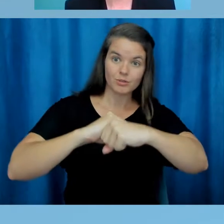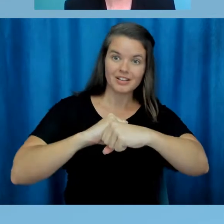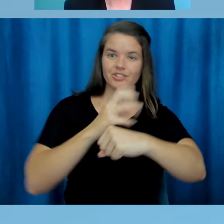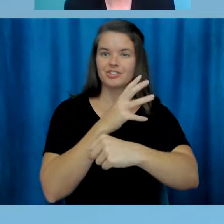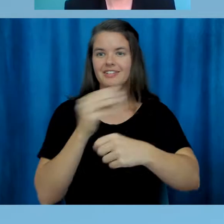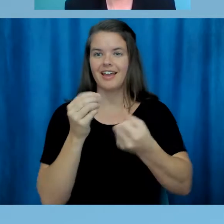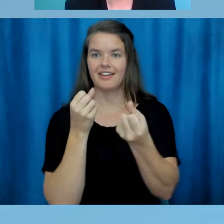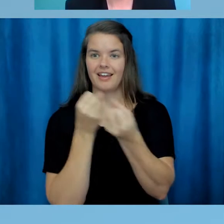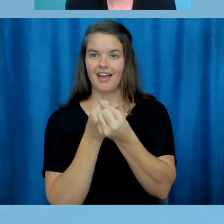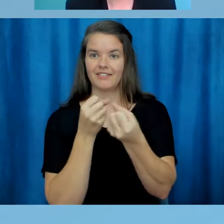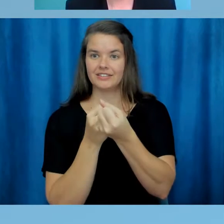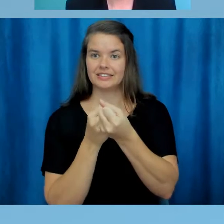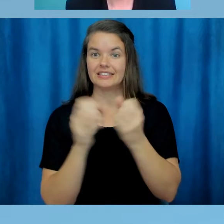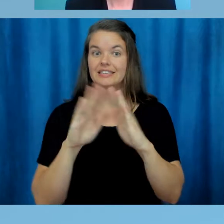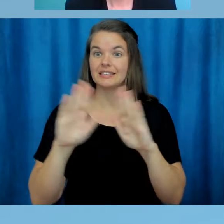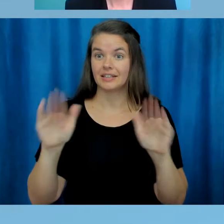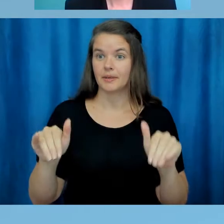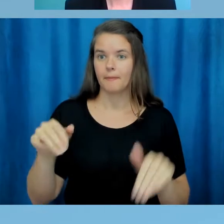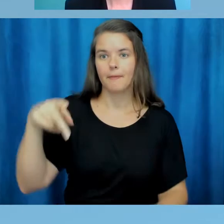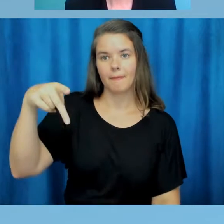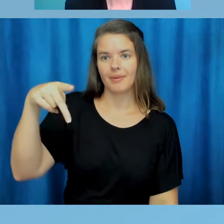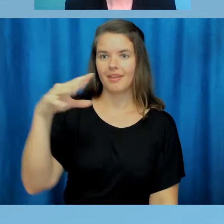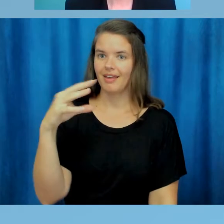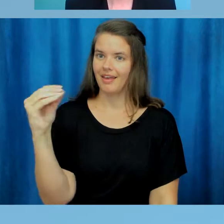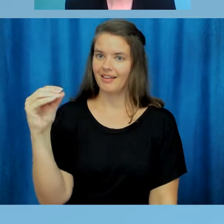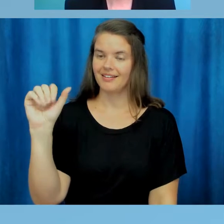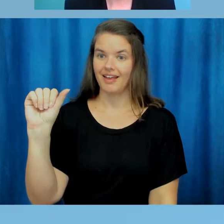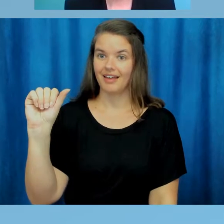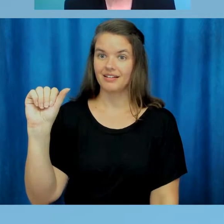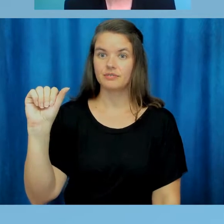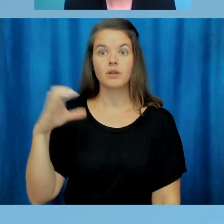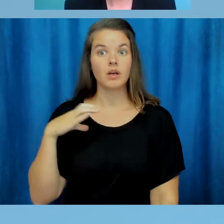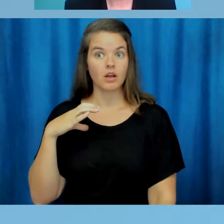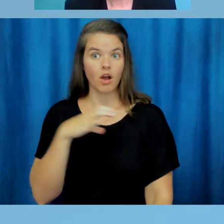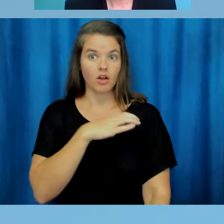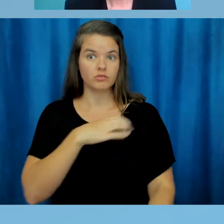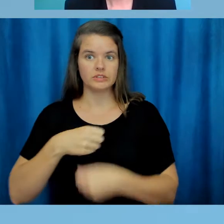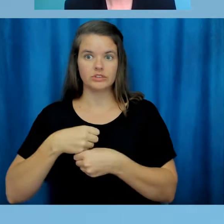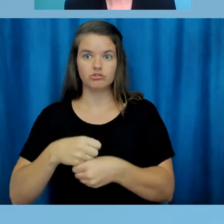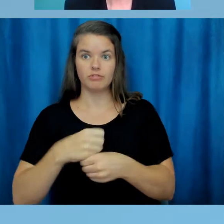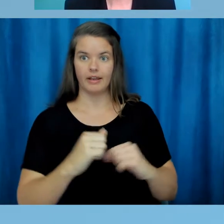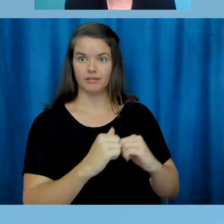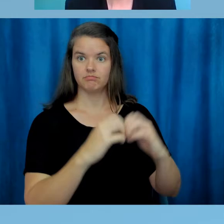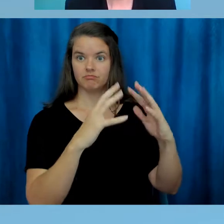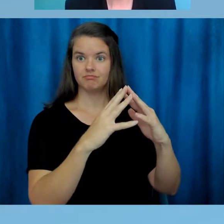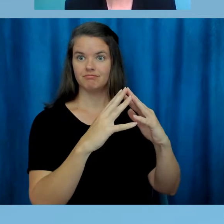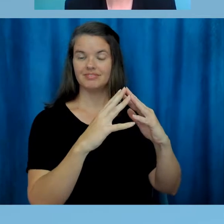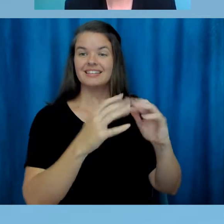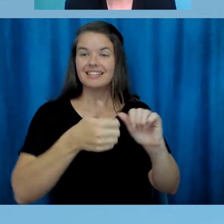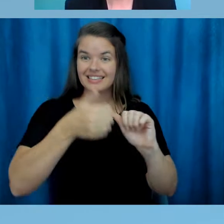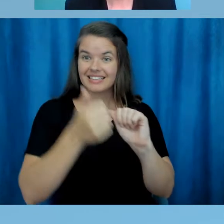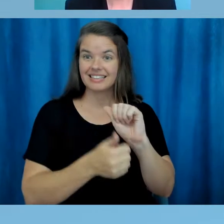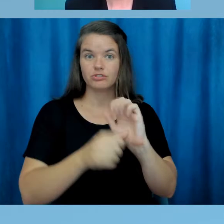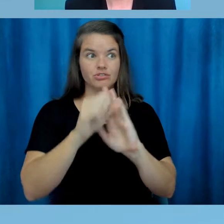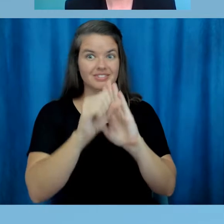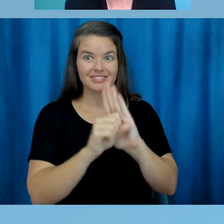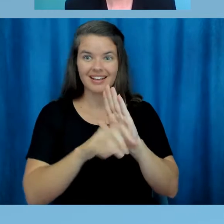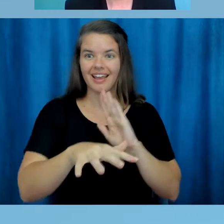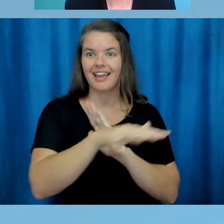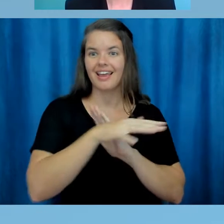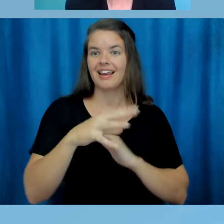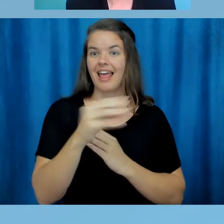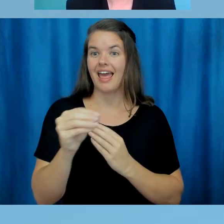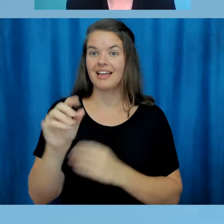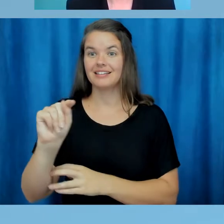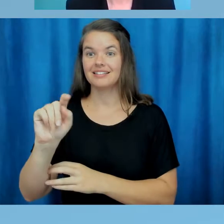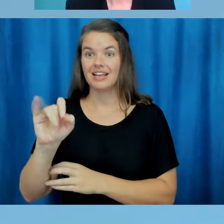Advocacy System, or the P&A, and we were created by Congress. And we exist in every state and territory